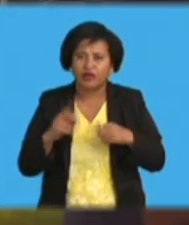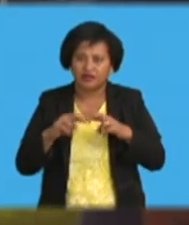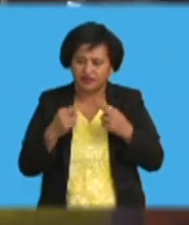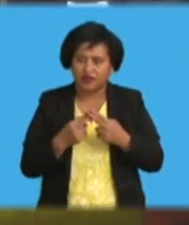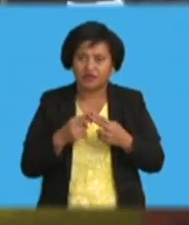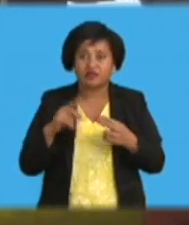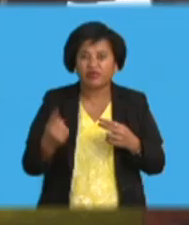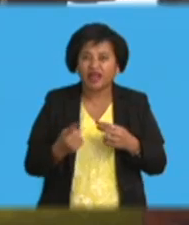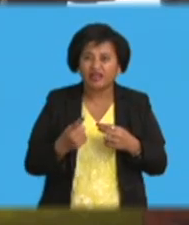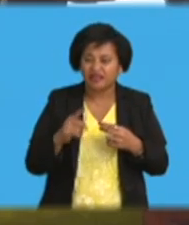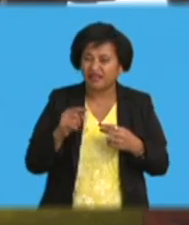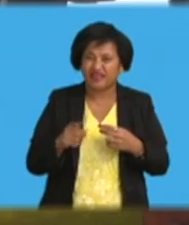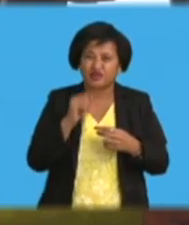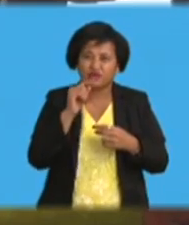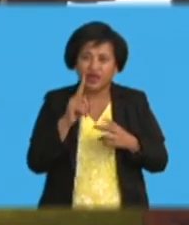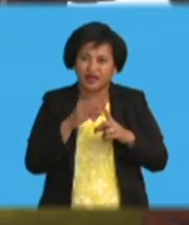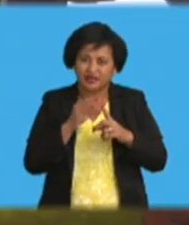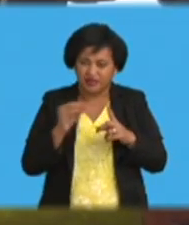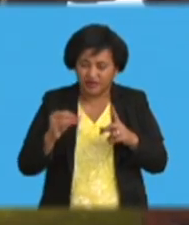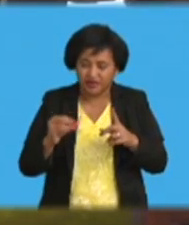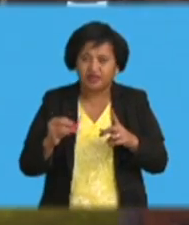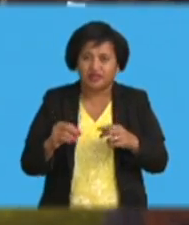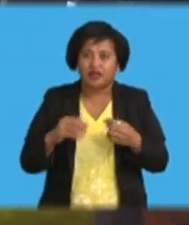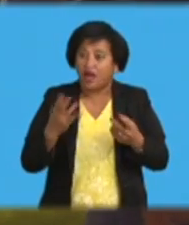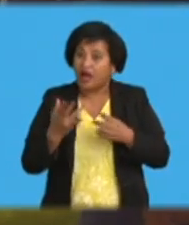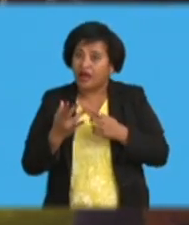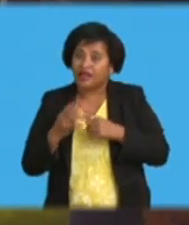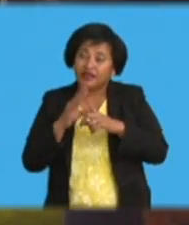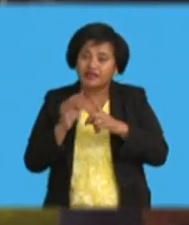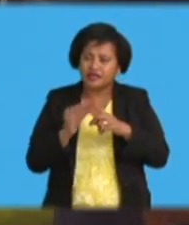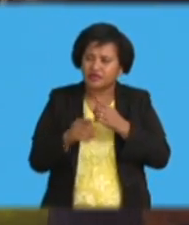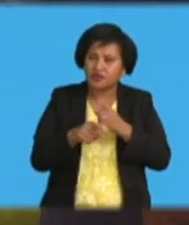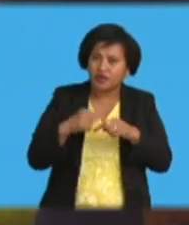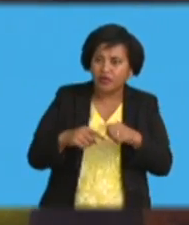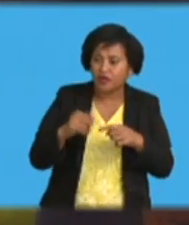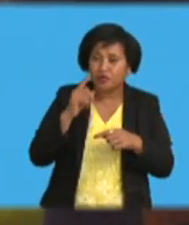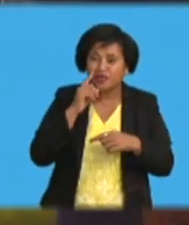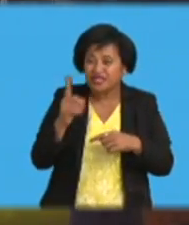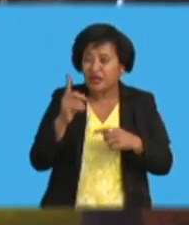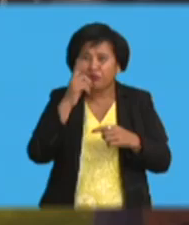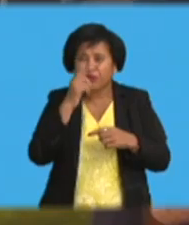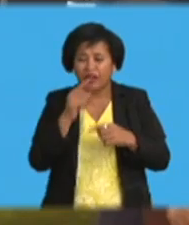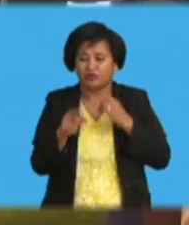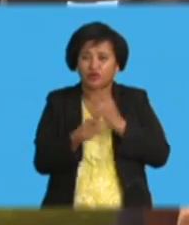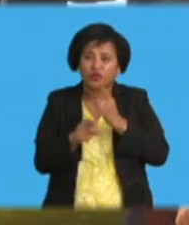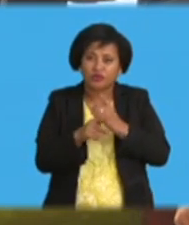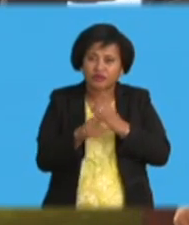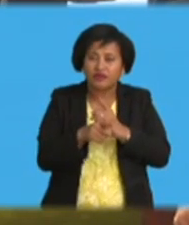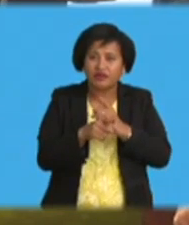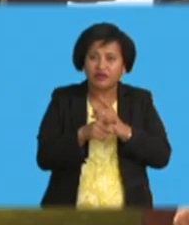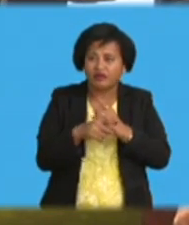only one example of many. We've spoken on other examples before. We've seen crude and hurtful insults made on the